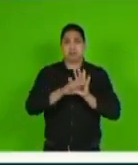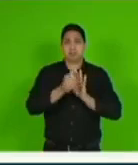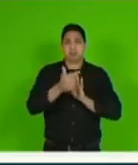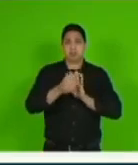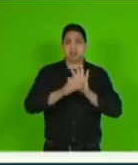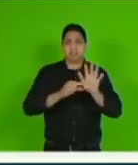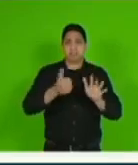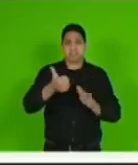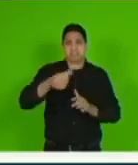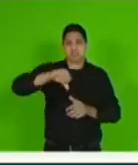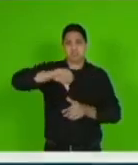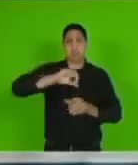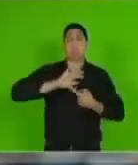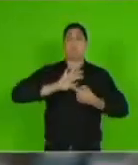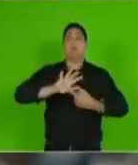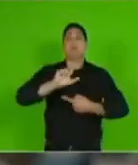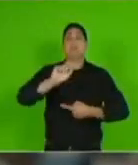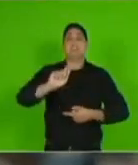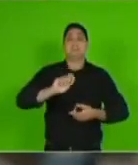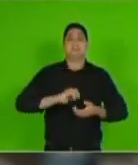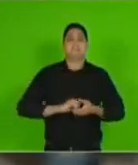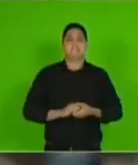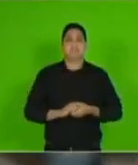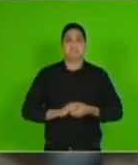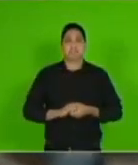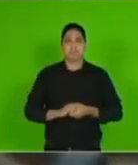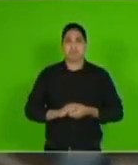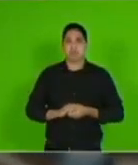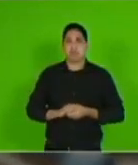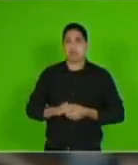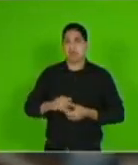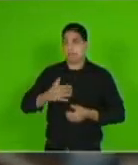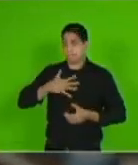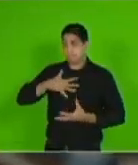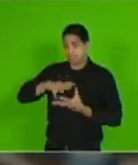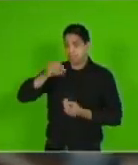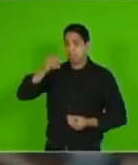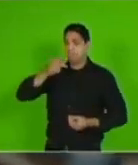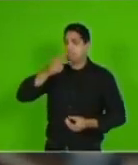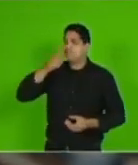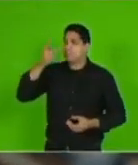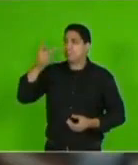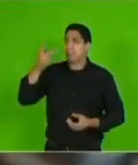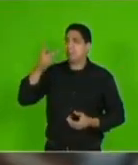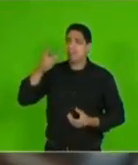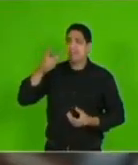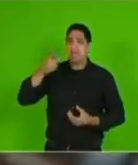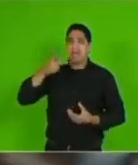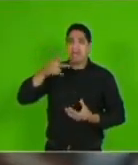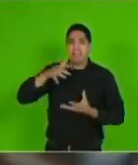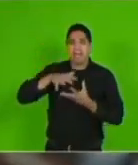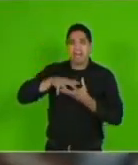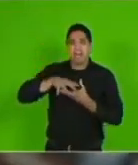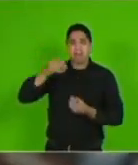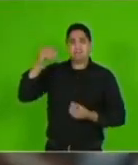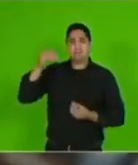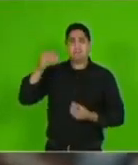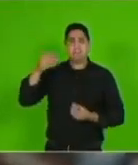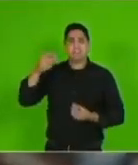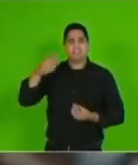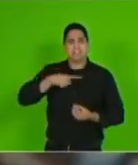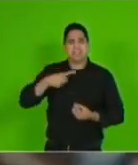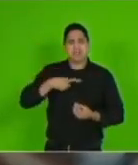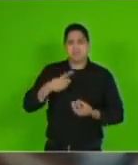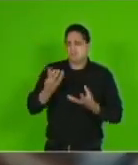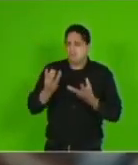Luke 12:19, that says, "And I will say to my soul, soul, you have many